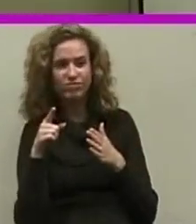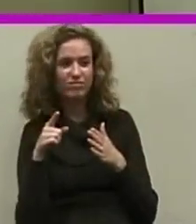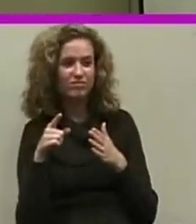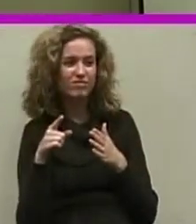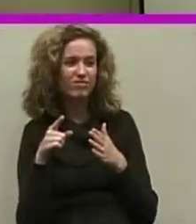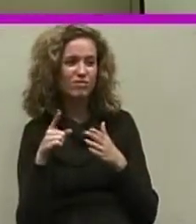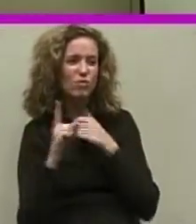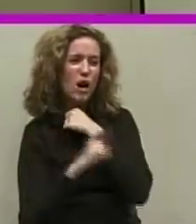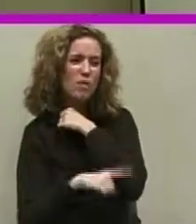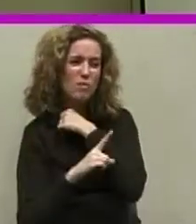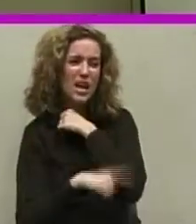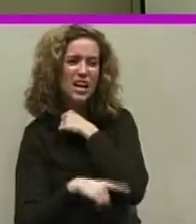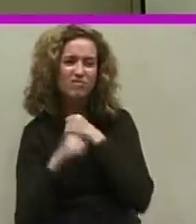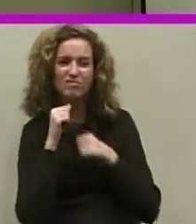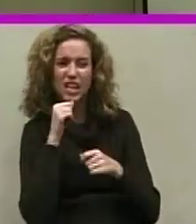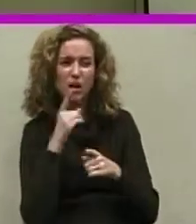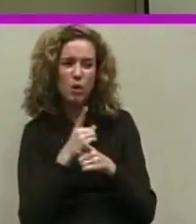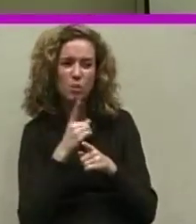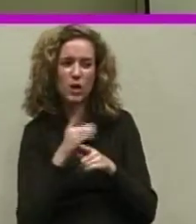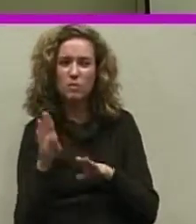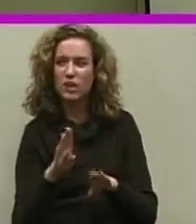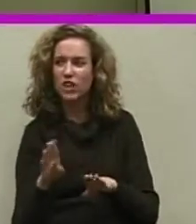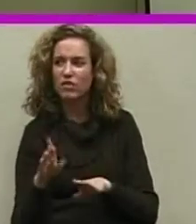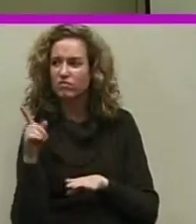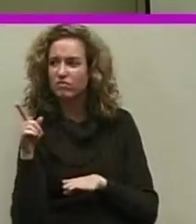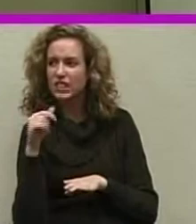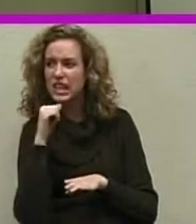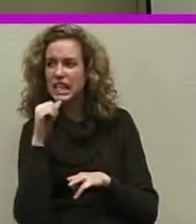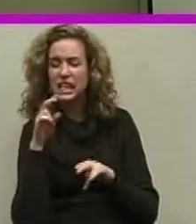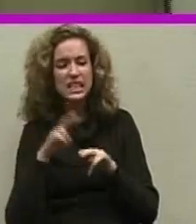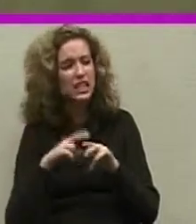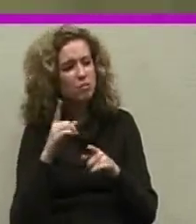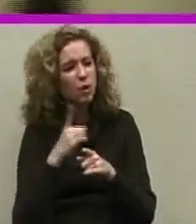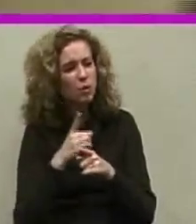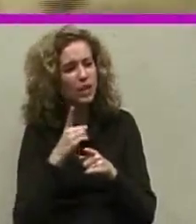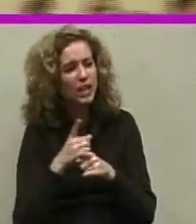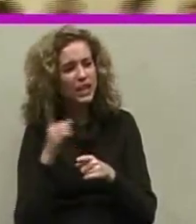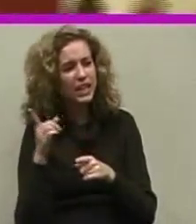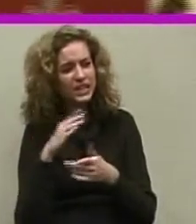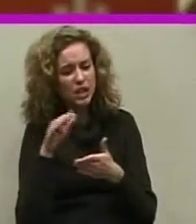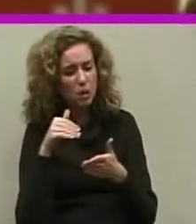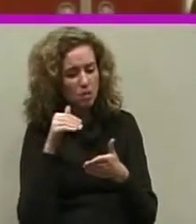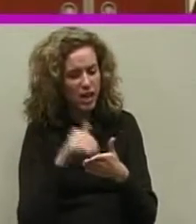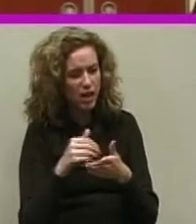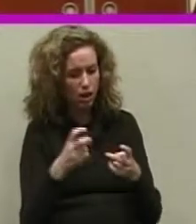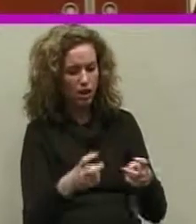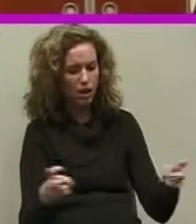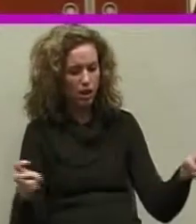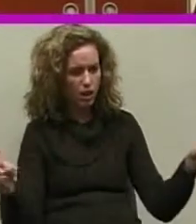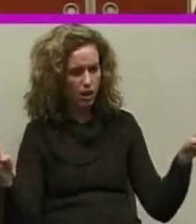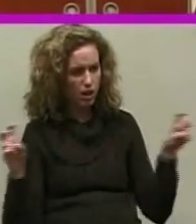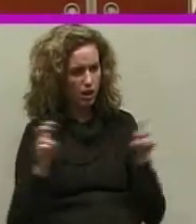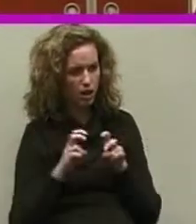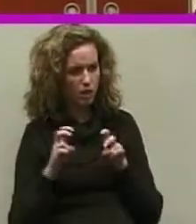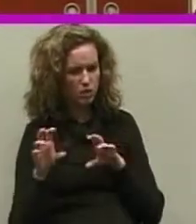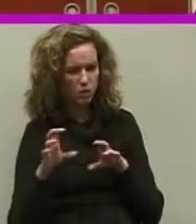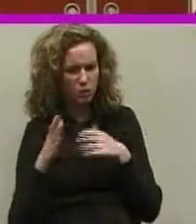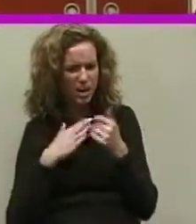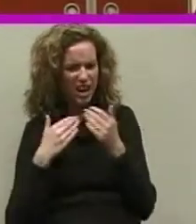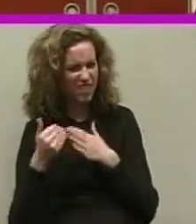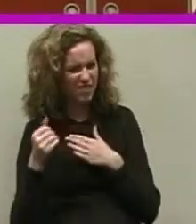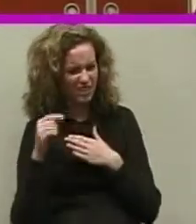Okay, inappropriate behavior. What do you mean he's not seated appropriately? Right in the middle of a bunch of kids sitting all around him doing God knows what. He needs to